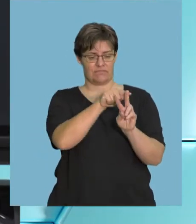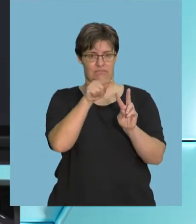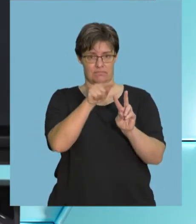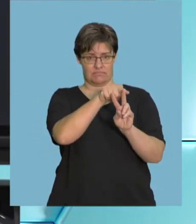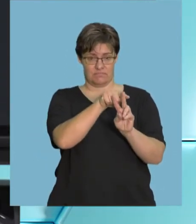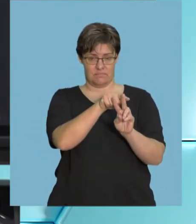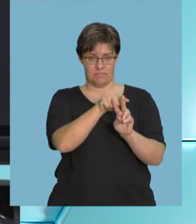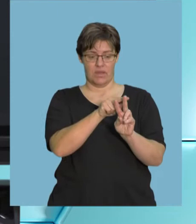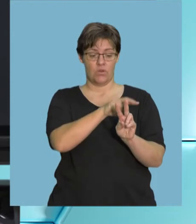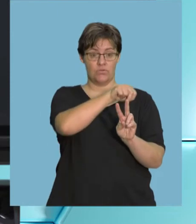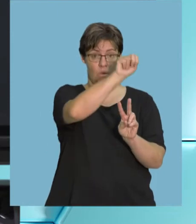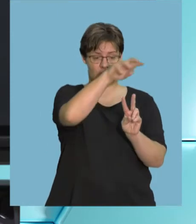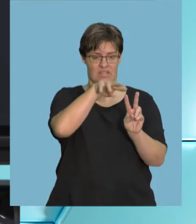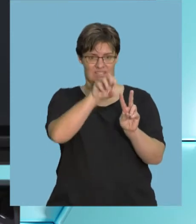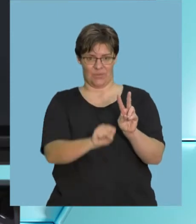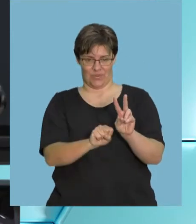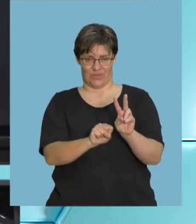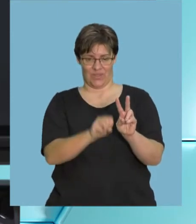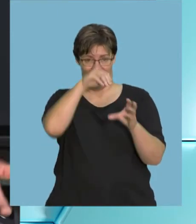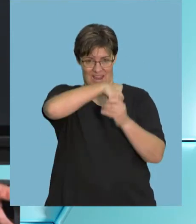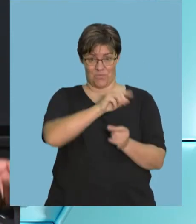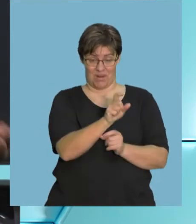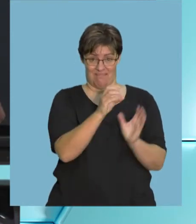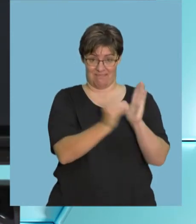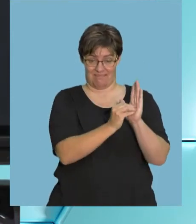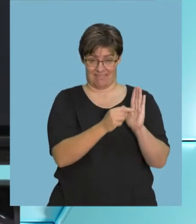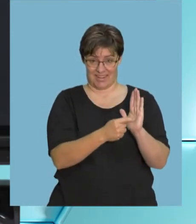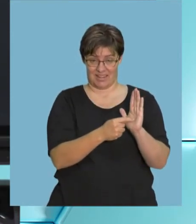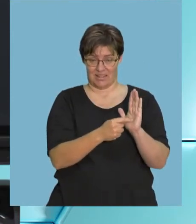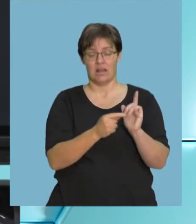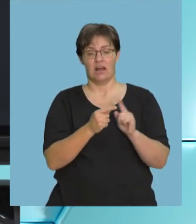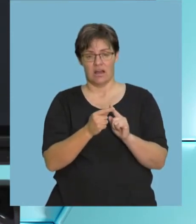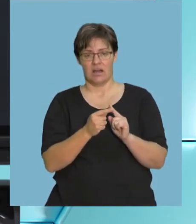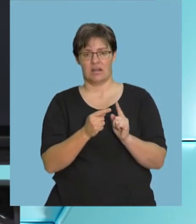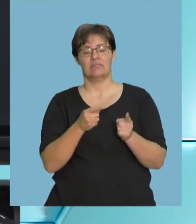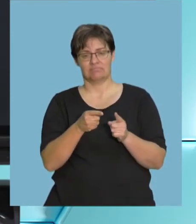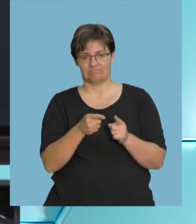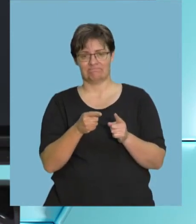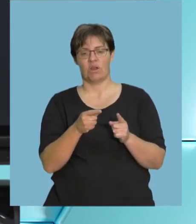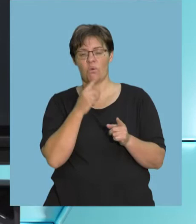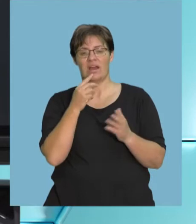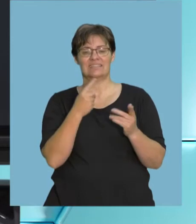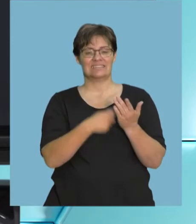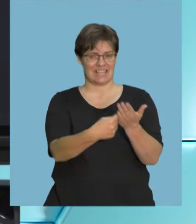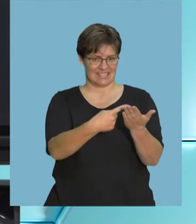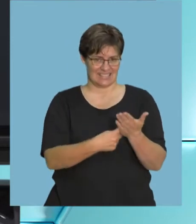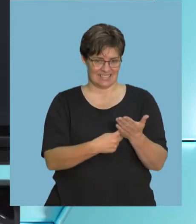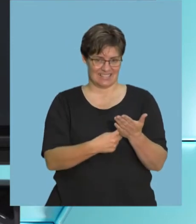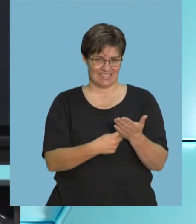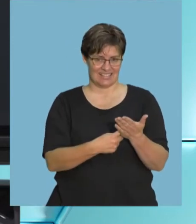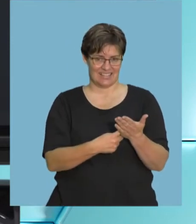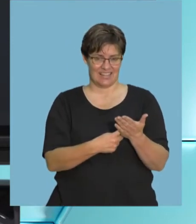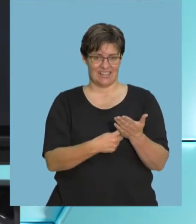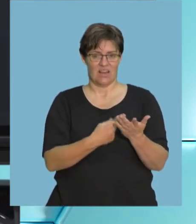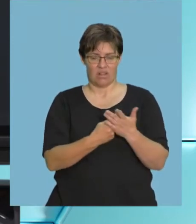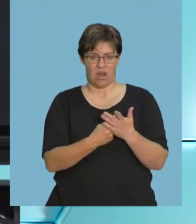opposite poles, which is the north and south, and the interaction of those two poles is what we've also discussed, taken a discussion on